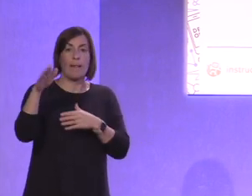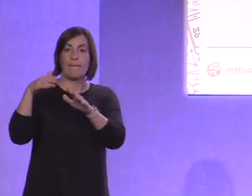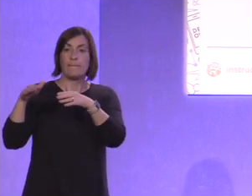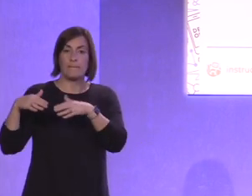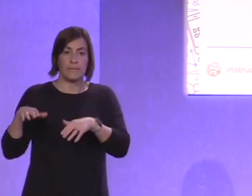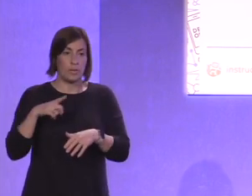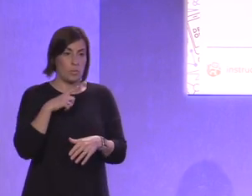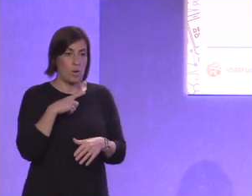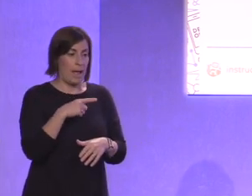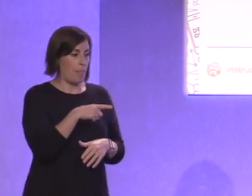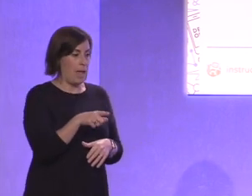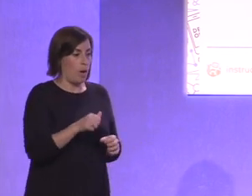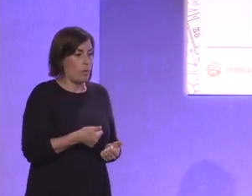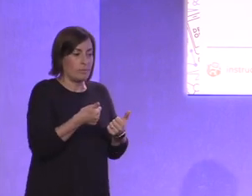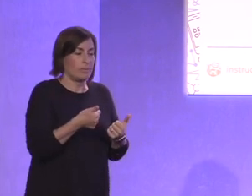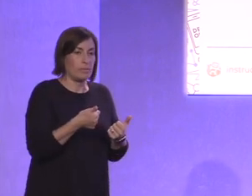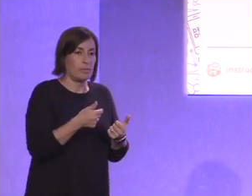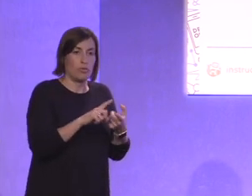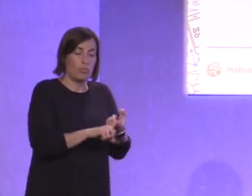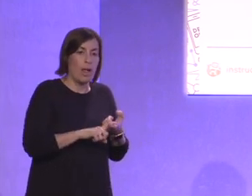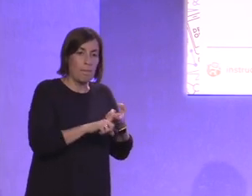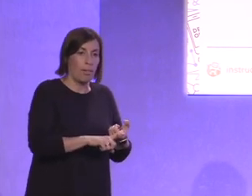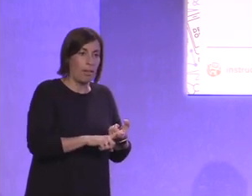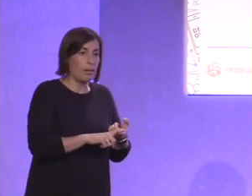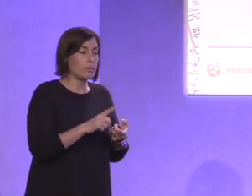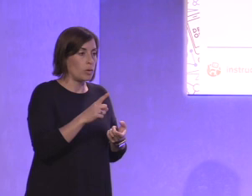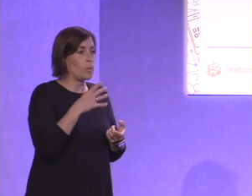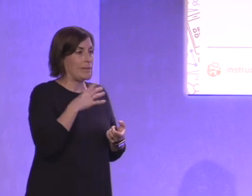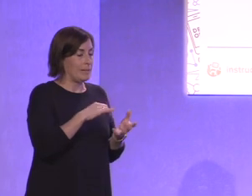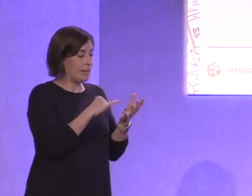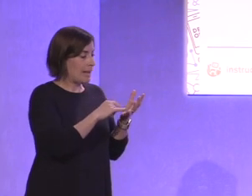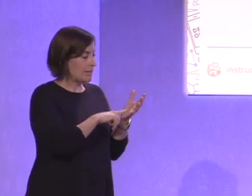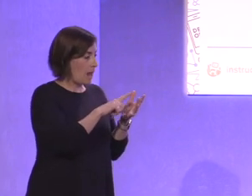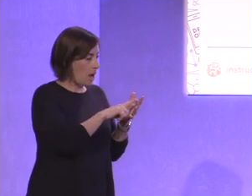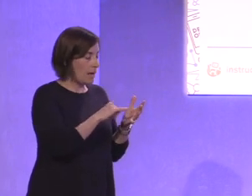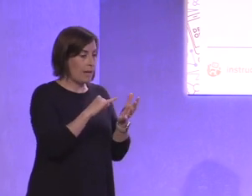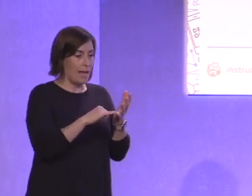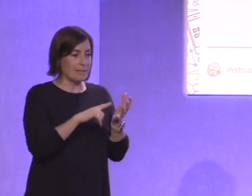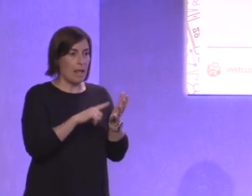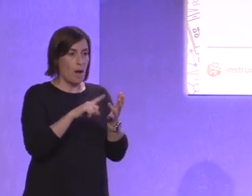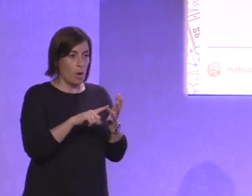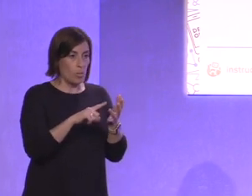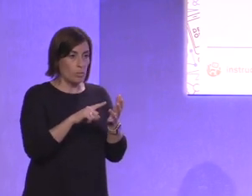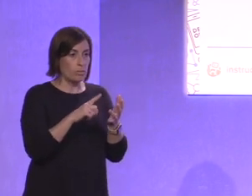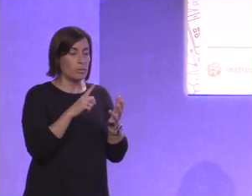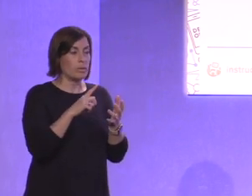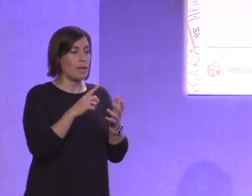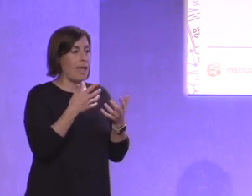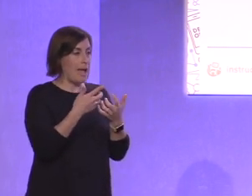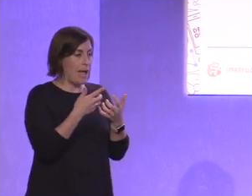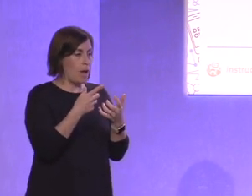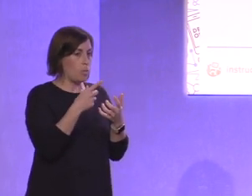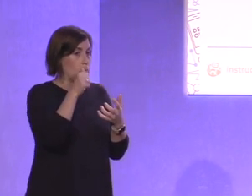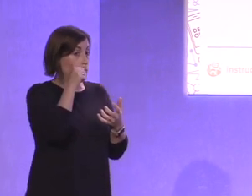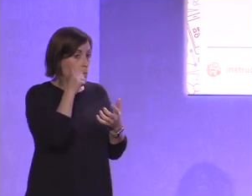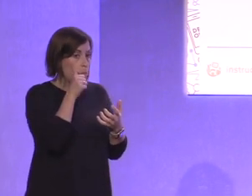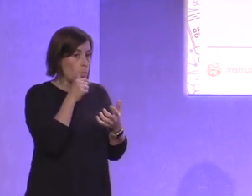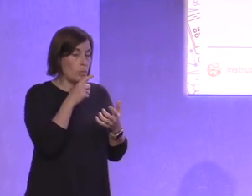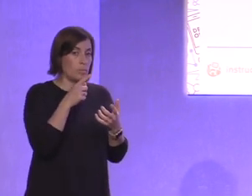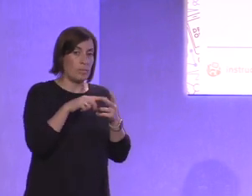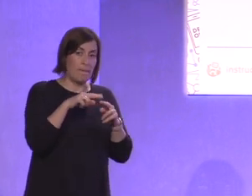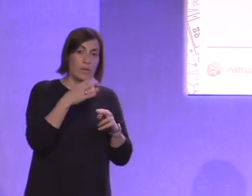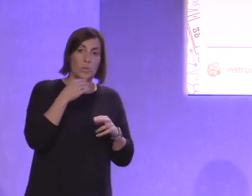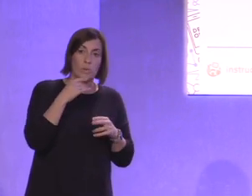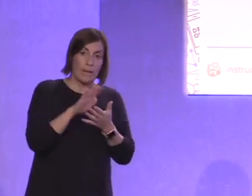So SLIs and SLOs are your eyes and ears on the ground. They're how you navigate. So where